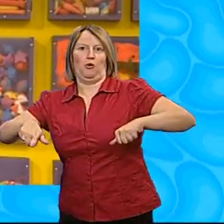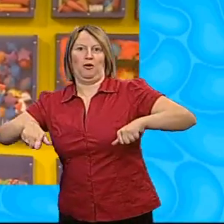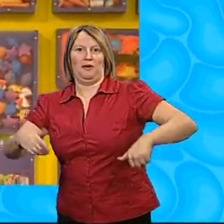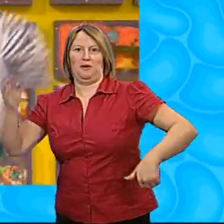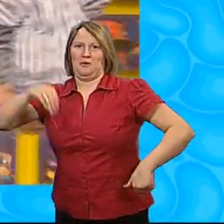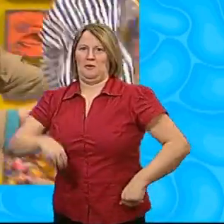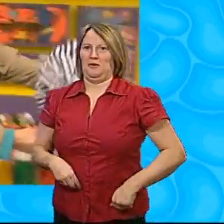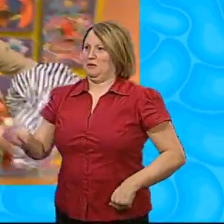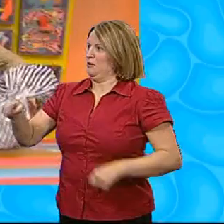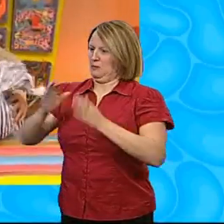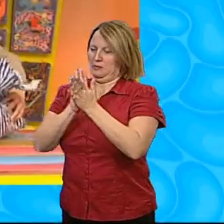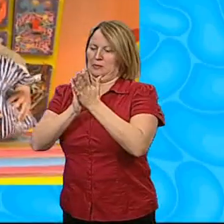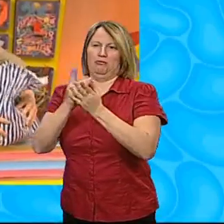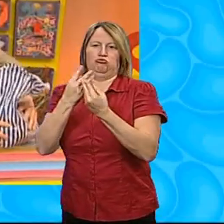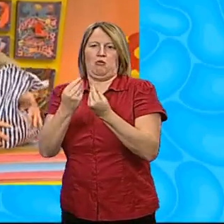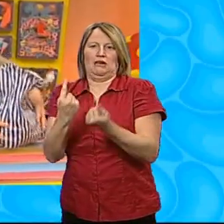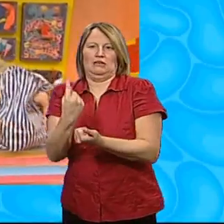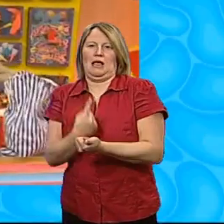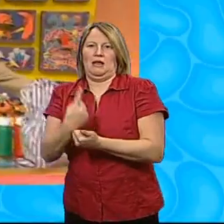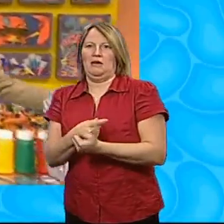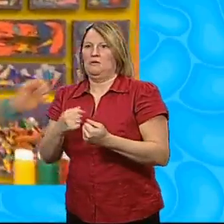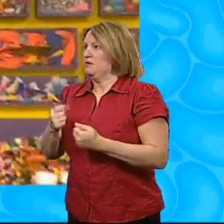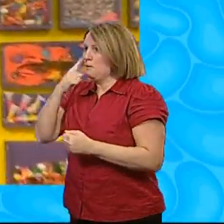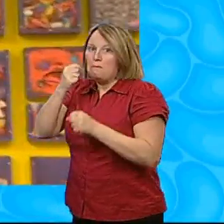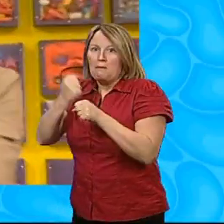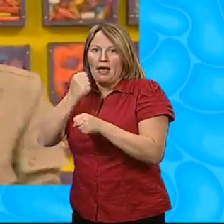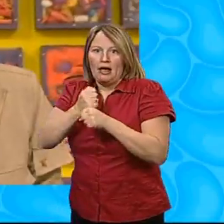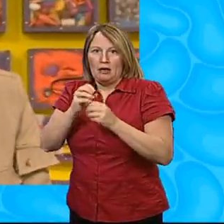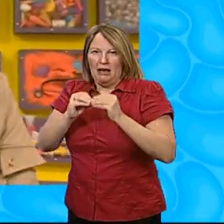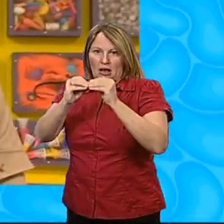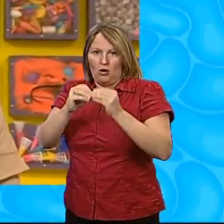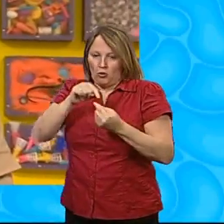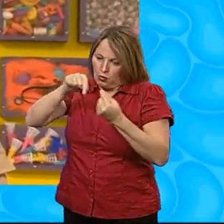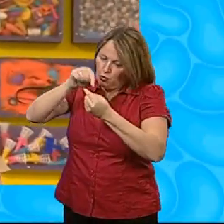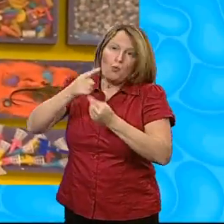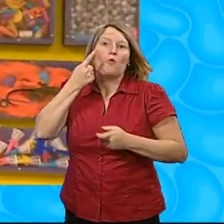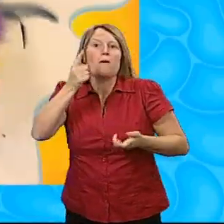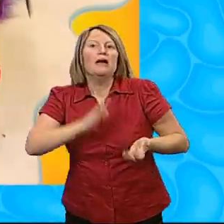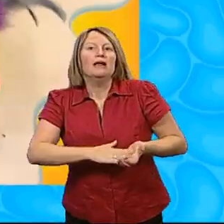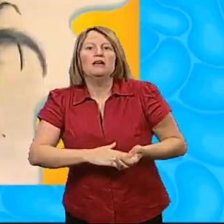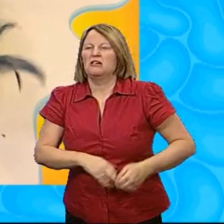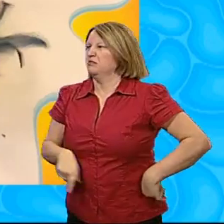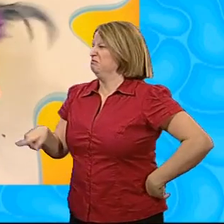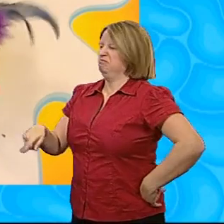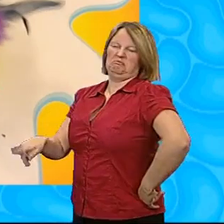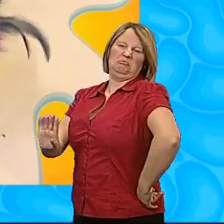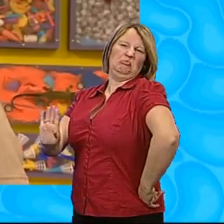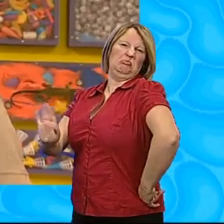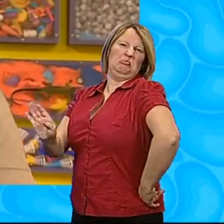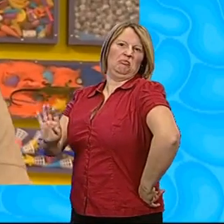Here's my air-drying clay. Now, do you think it's possible to make a snake pot in just a minute? Not a